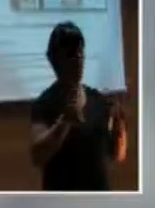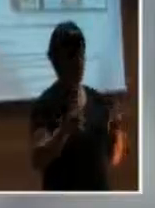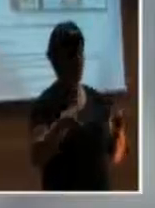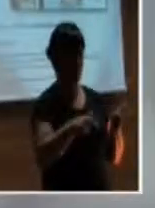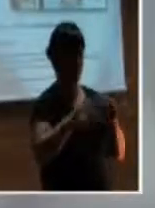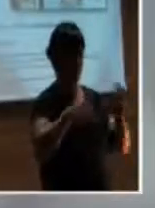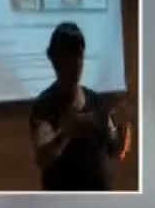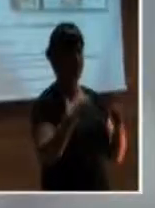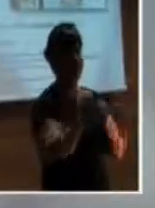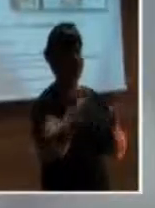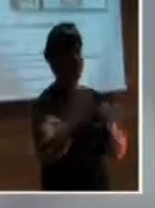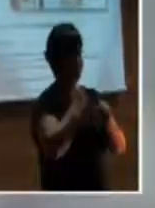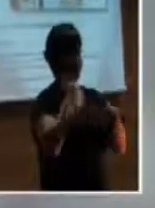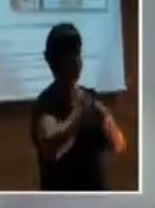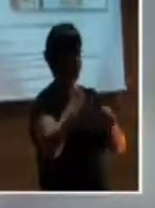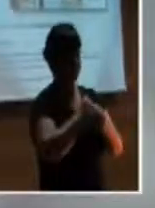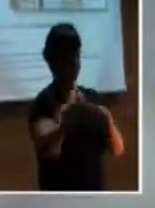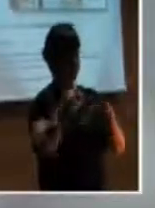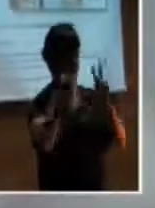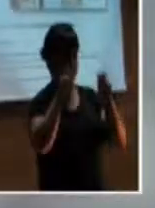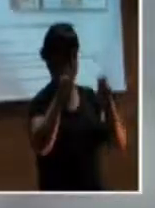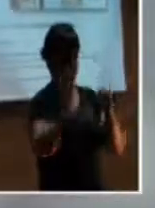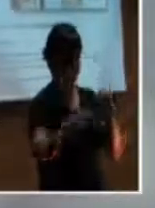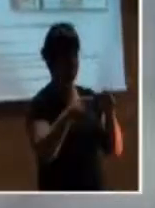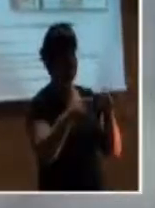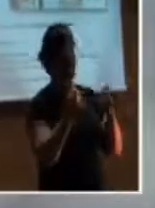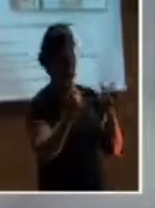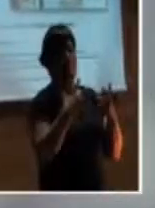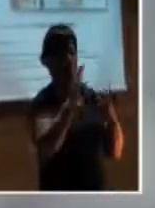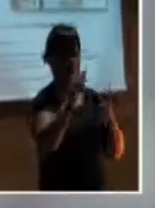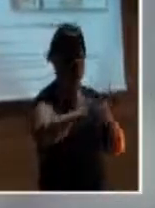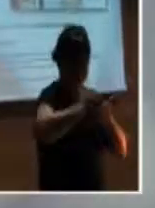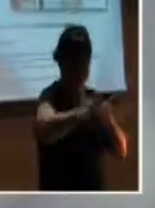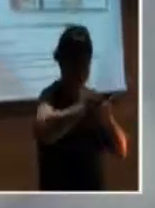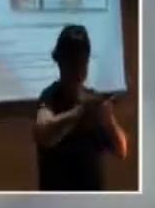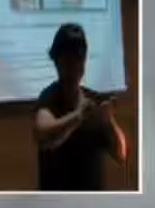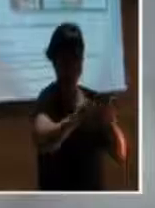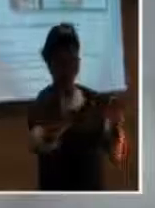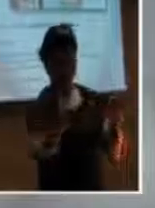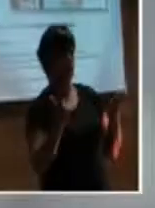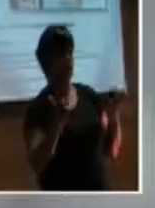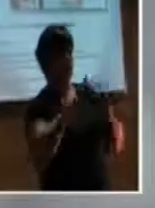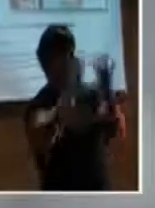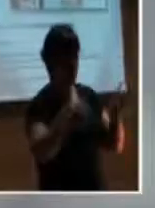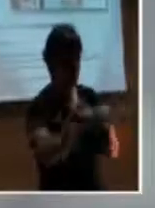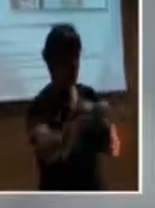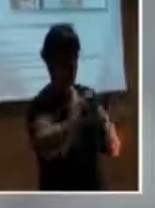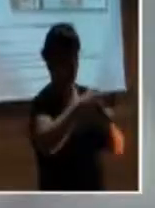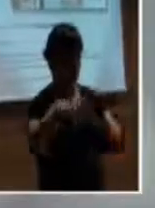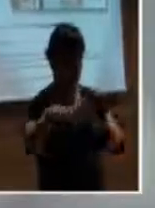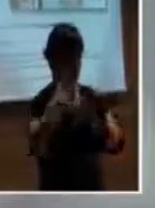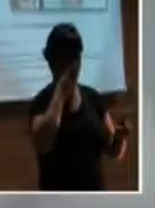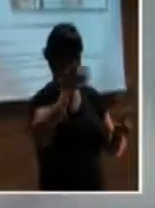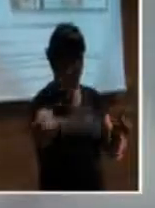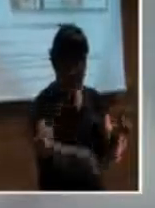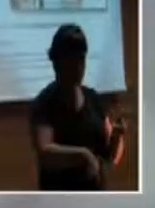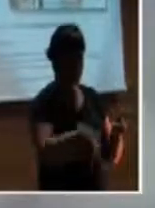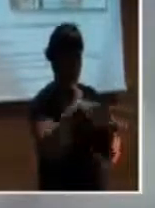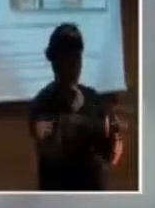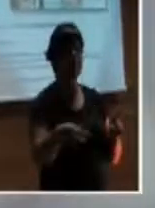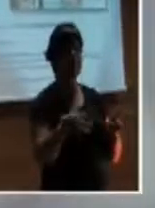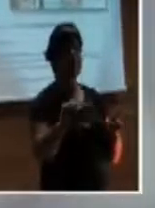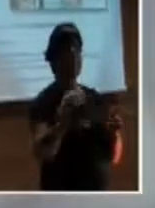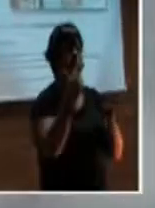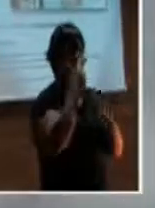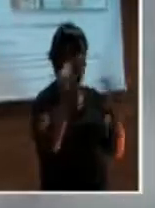Well, let's hope it's going to be good. We put them straight away into the form of an e-book where all the ideas and the calls for